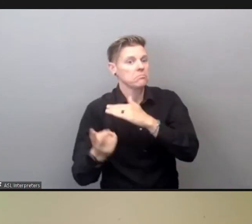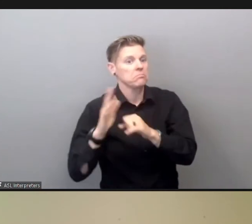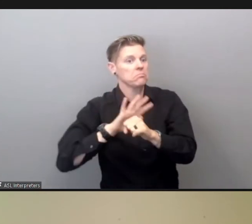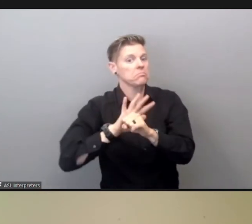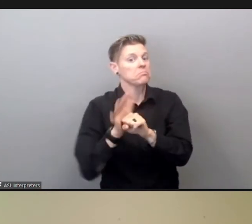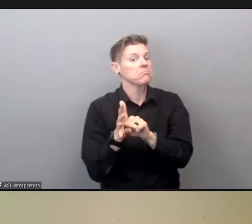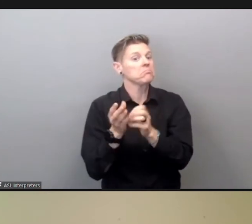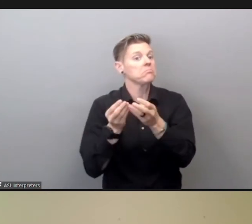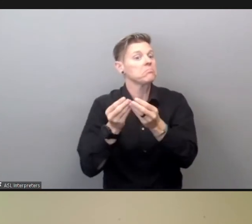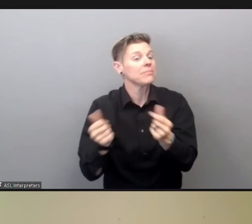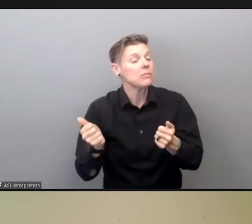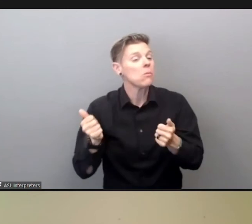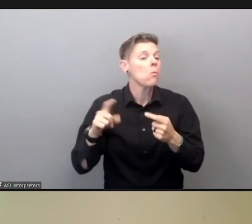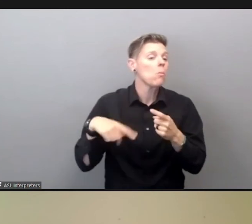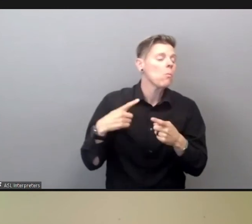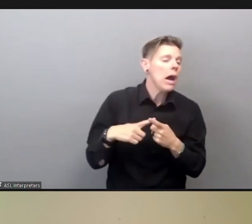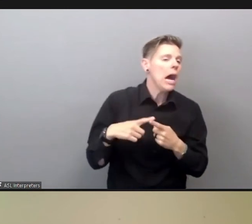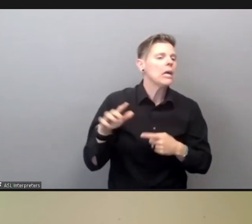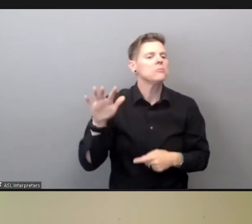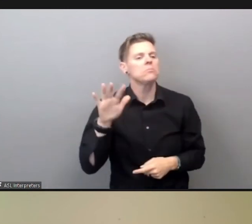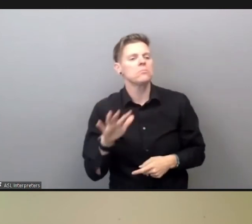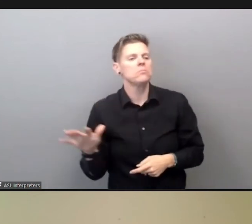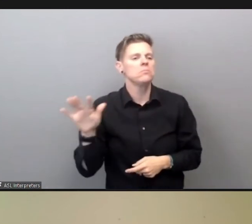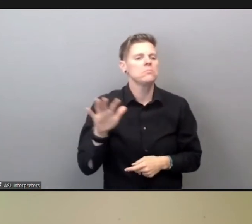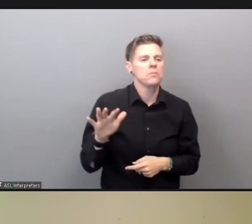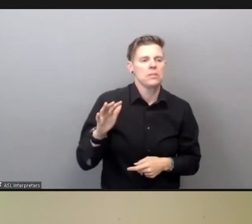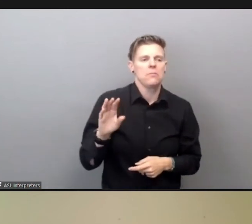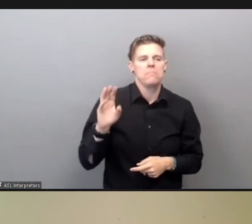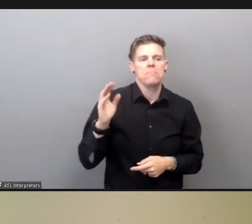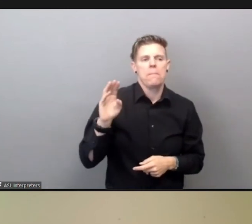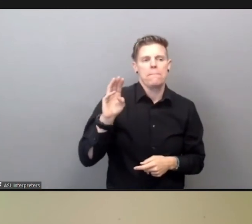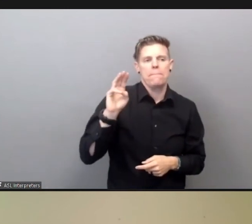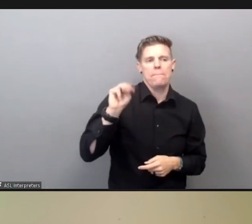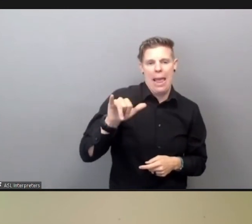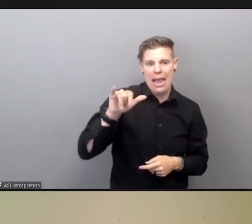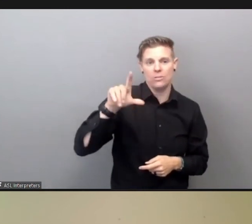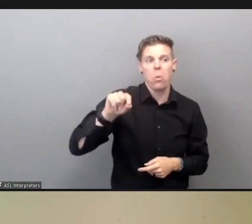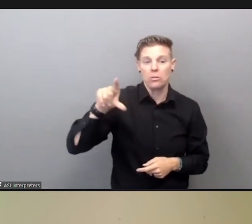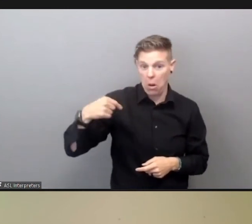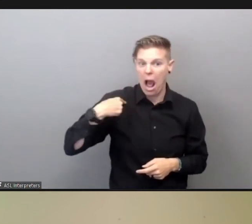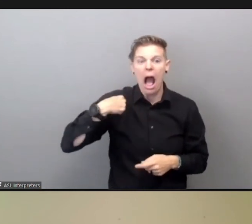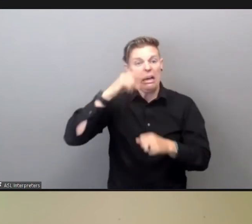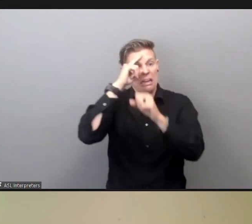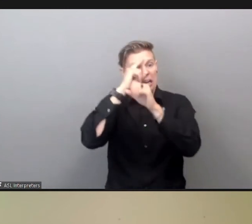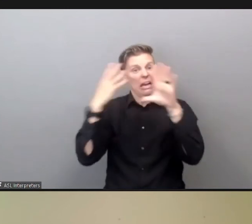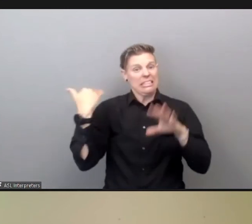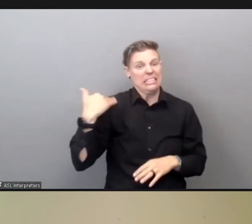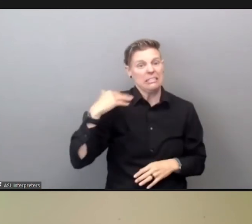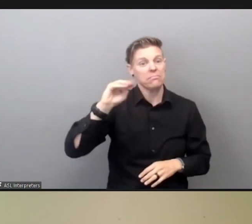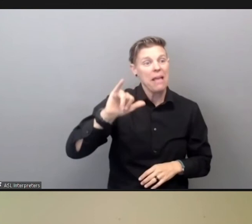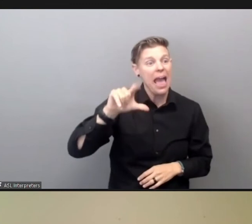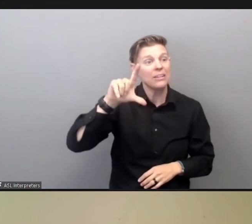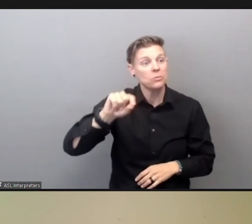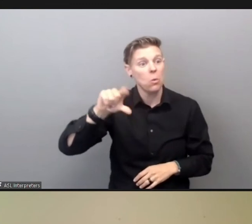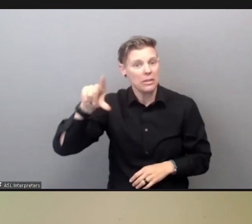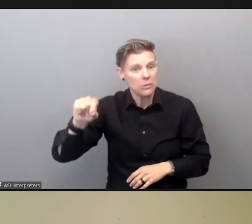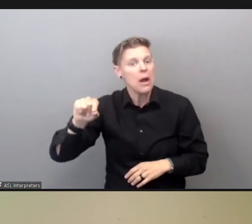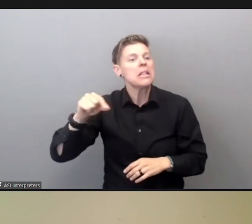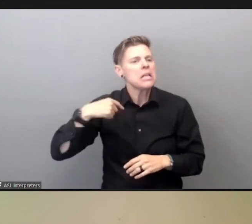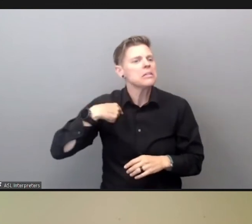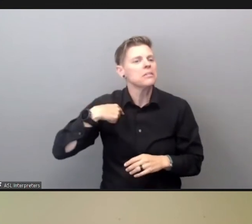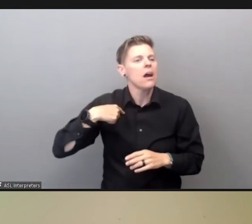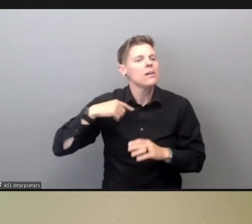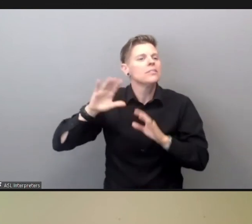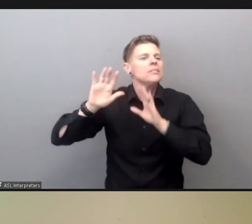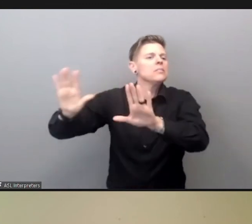in May of 2020, because you all kept asking. And I said September 30th, 2021, and it's